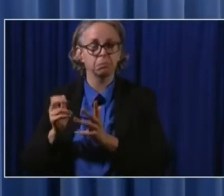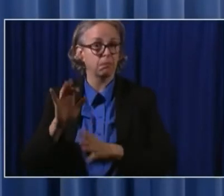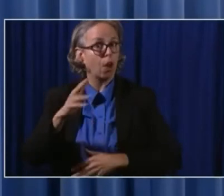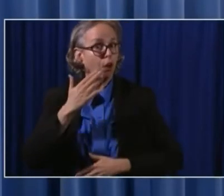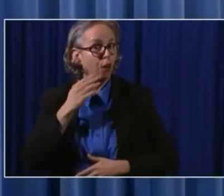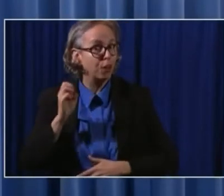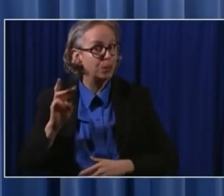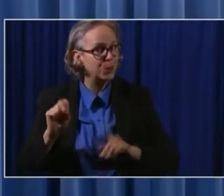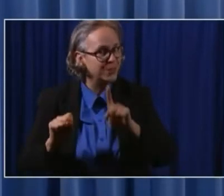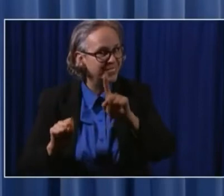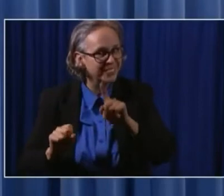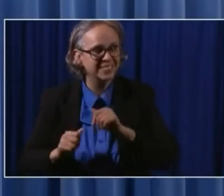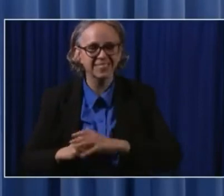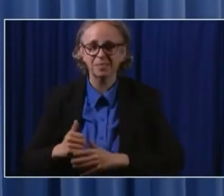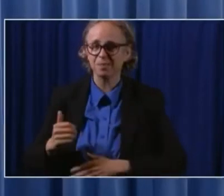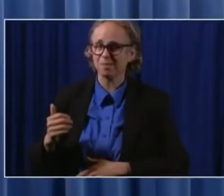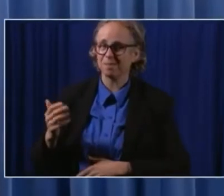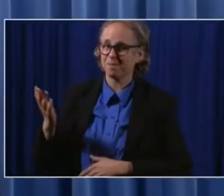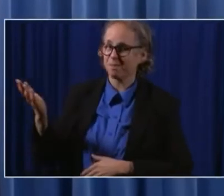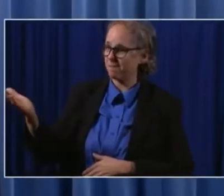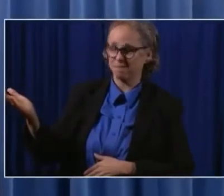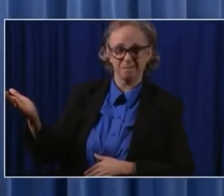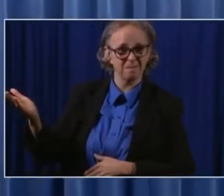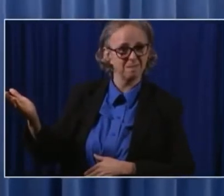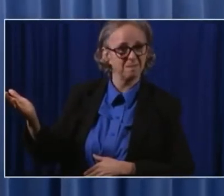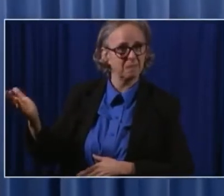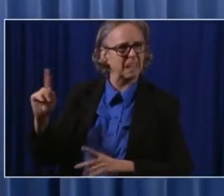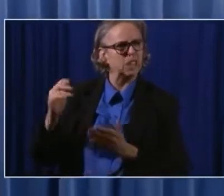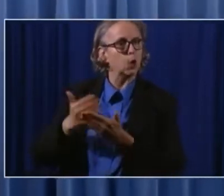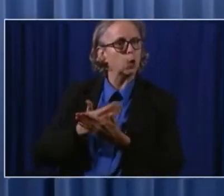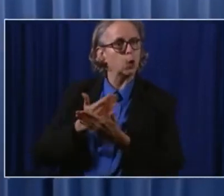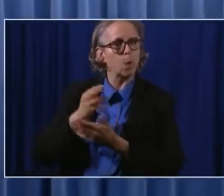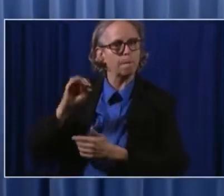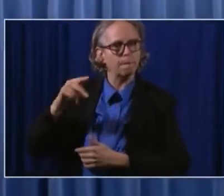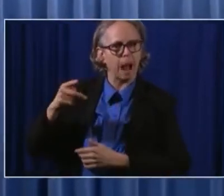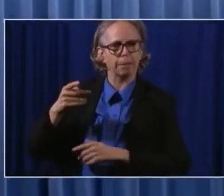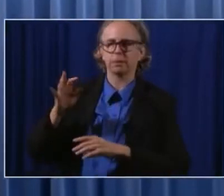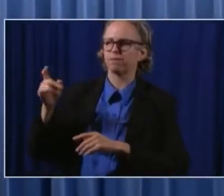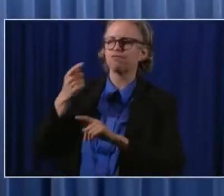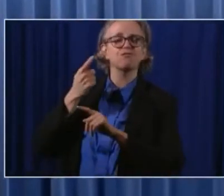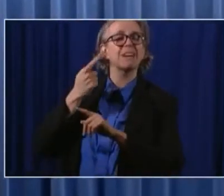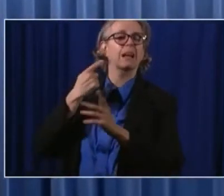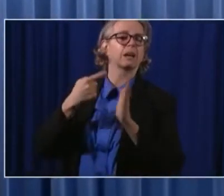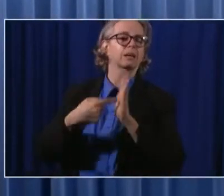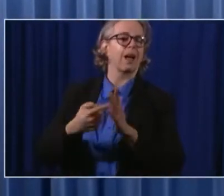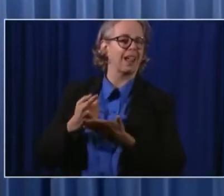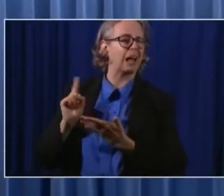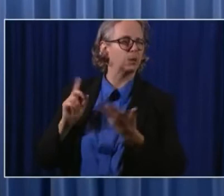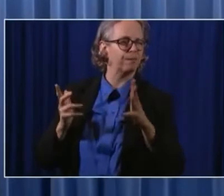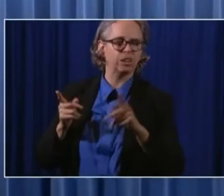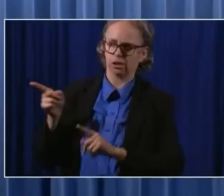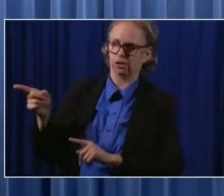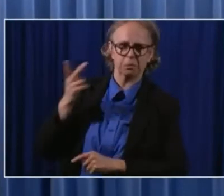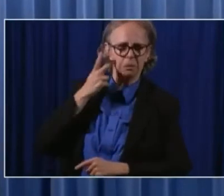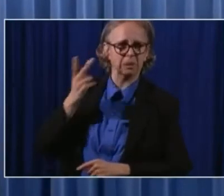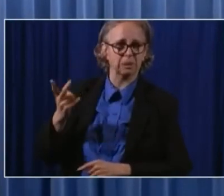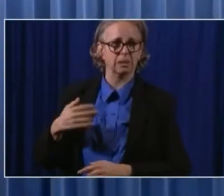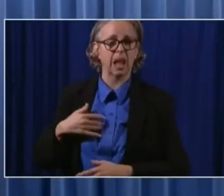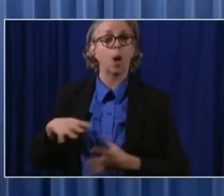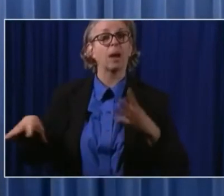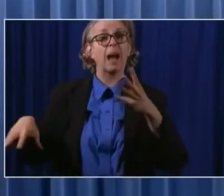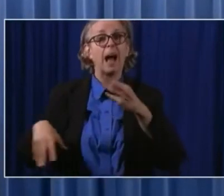this is not a new map, this is from last week. We won't change that map until the data is compiled today.